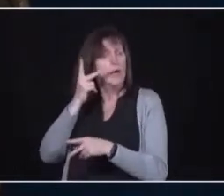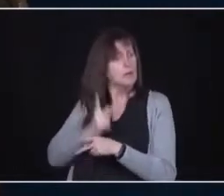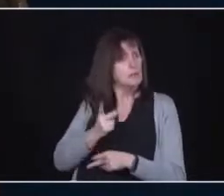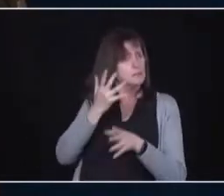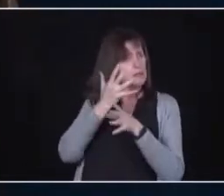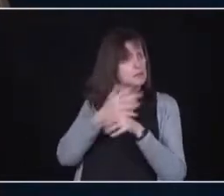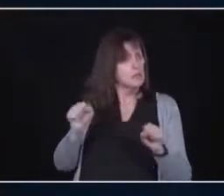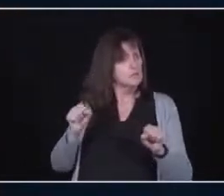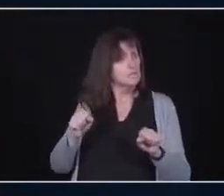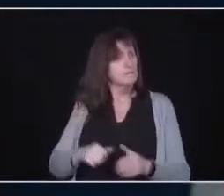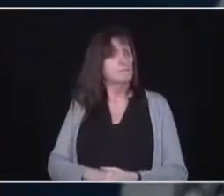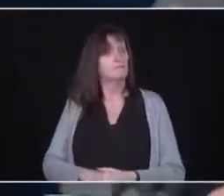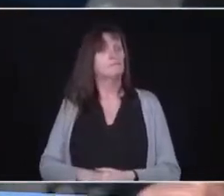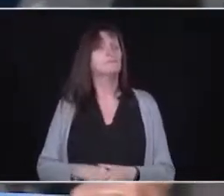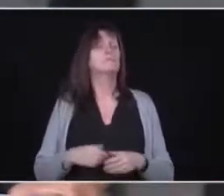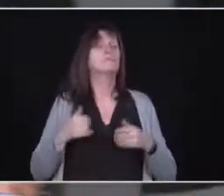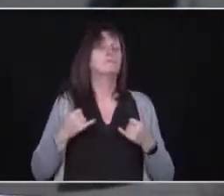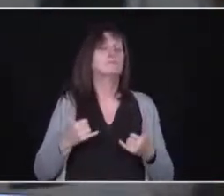McNaughton.